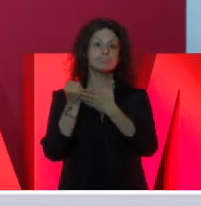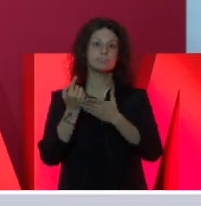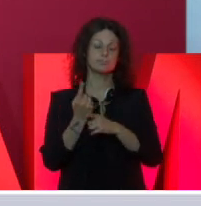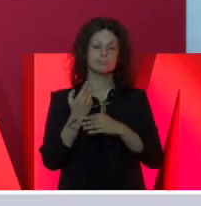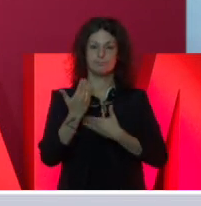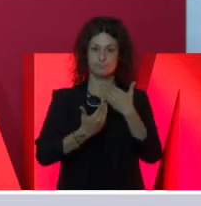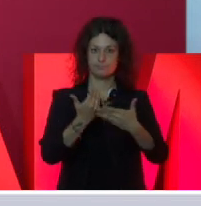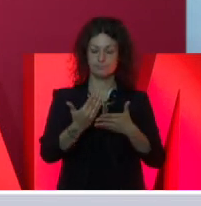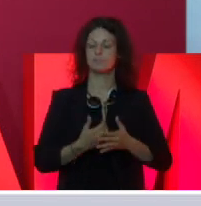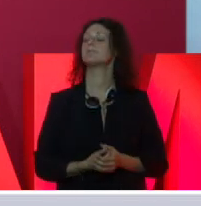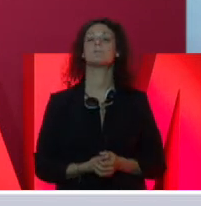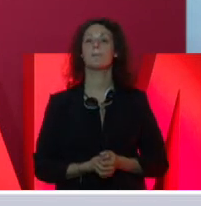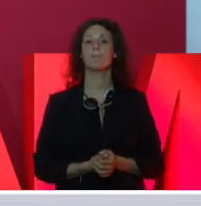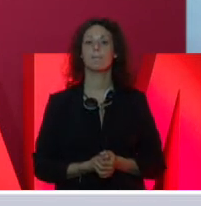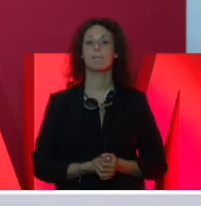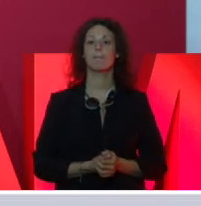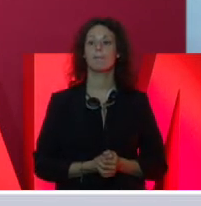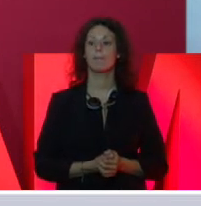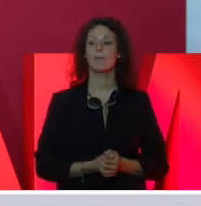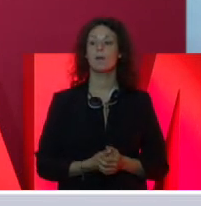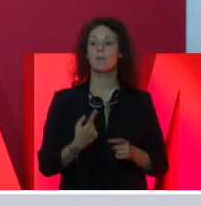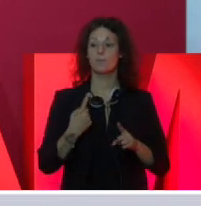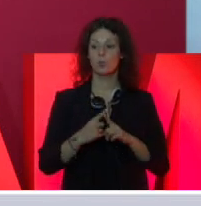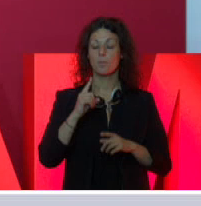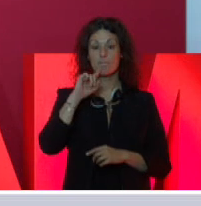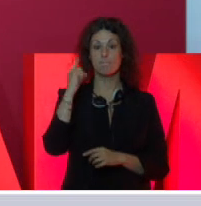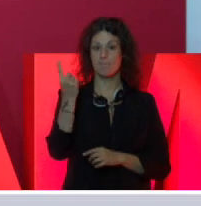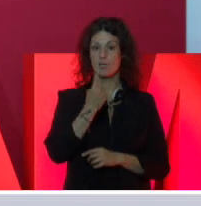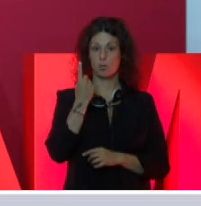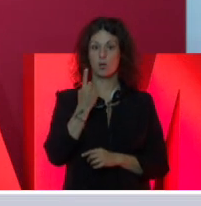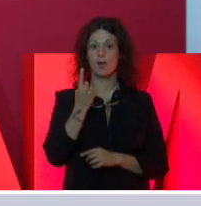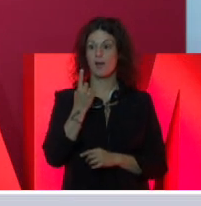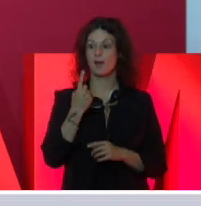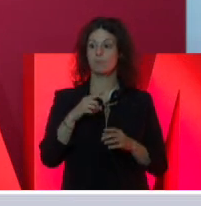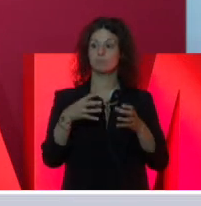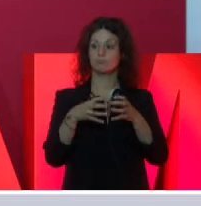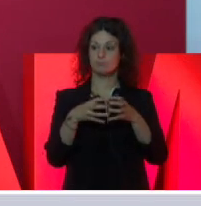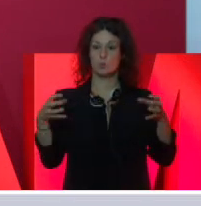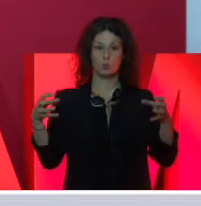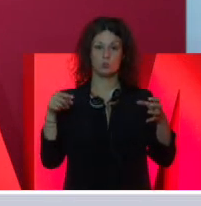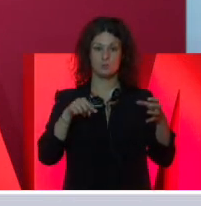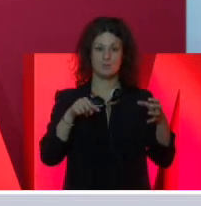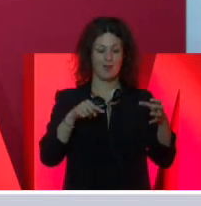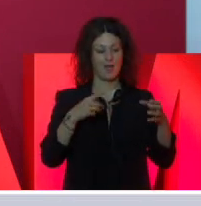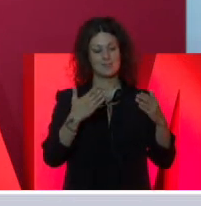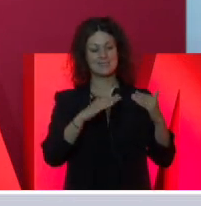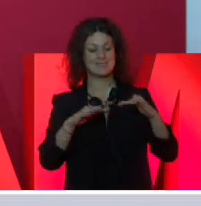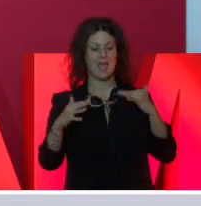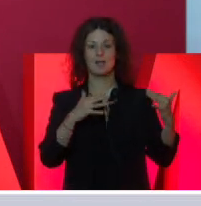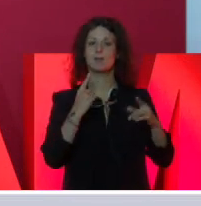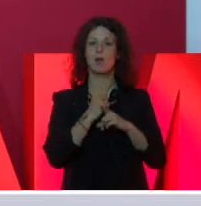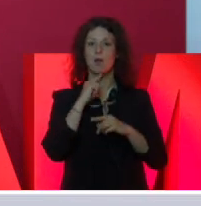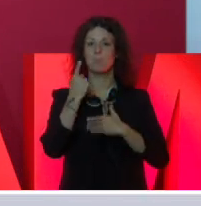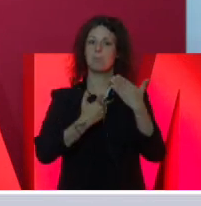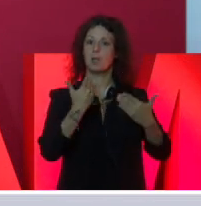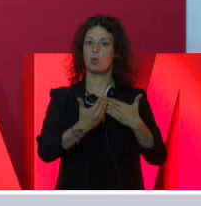challenge. And it can allow you to improve industrial standards for developing AI-powered